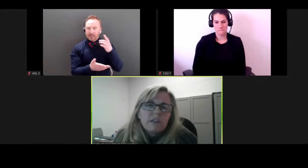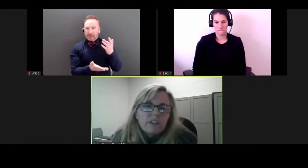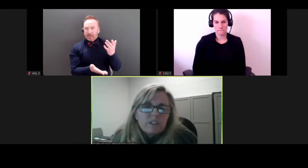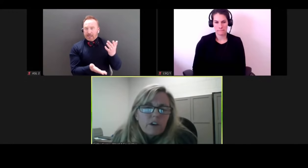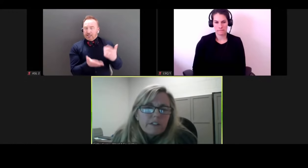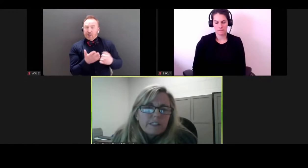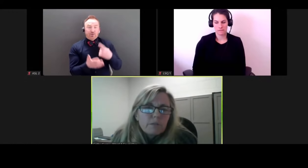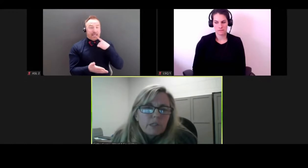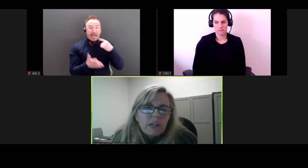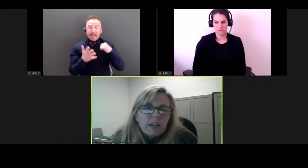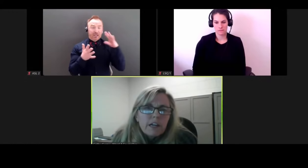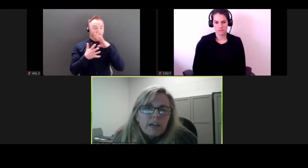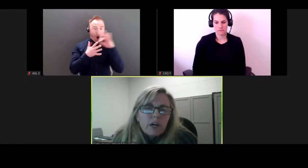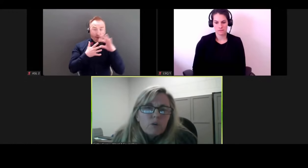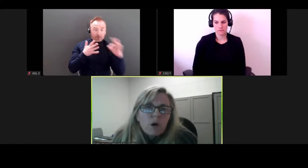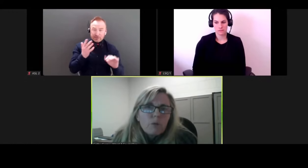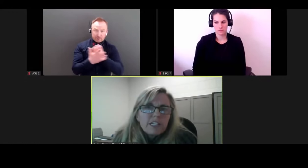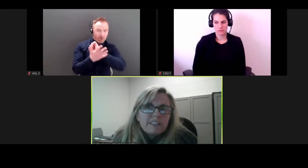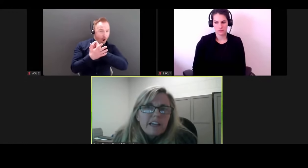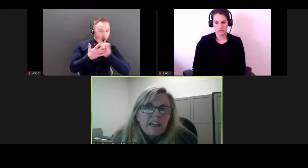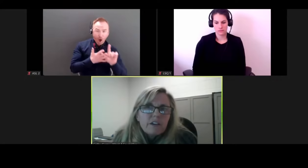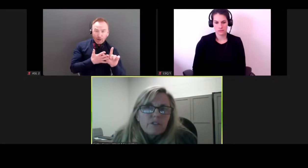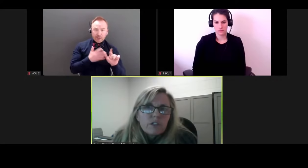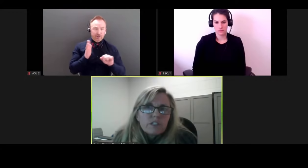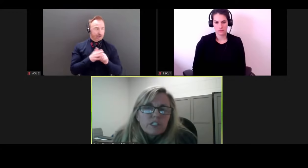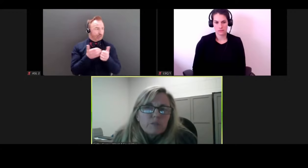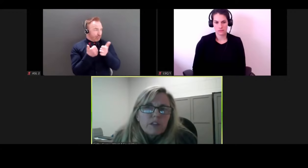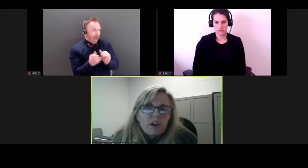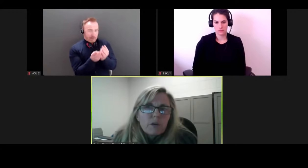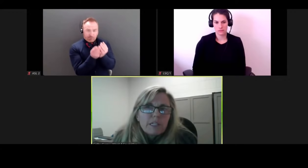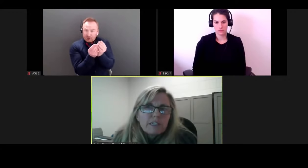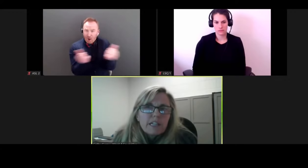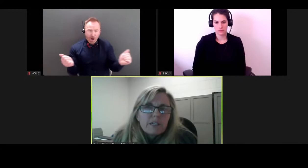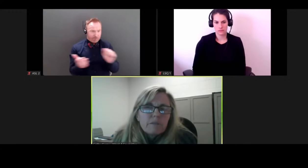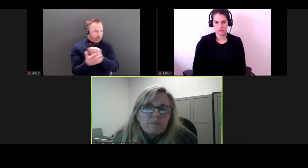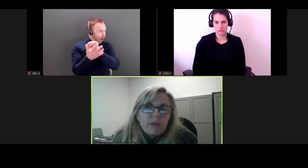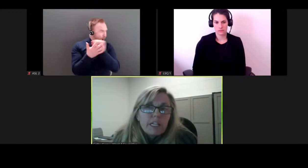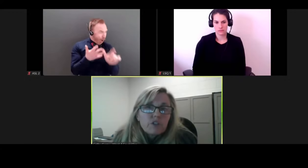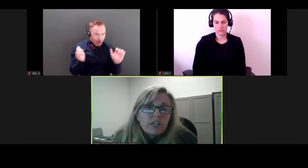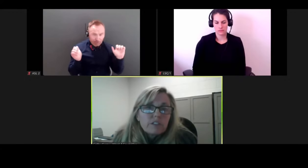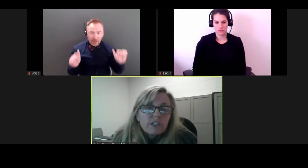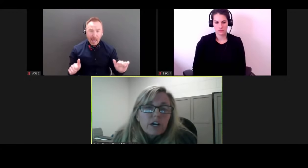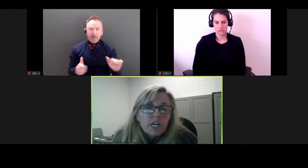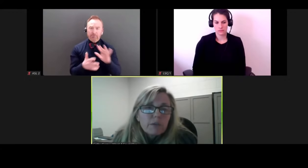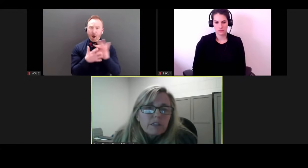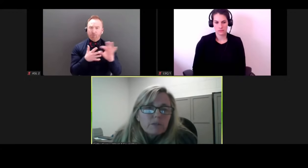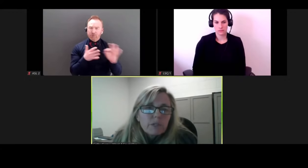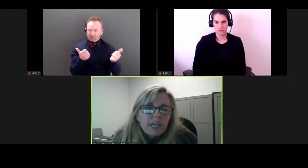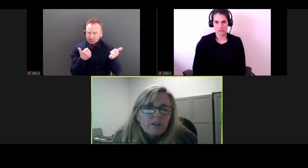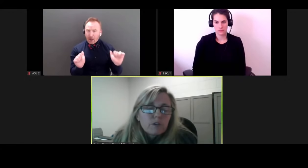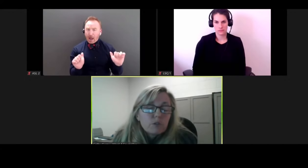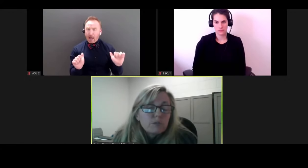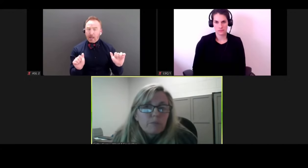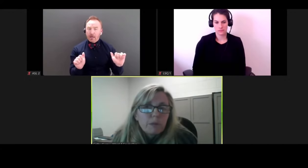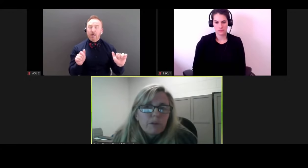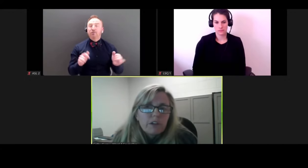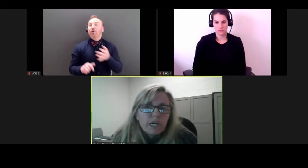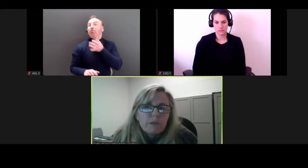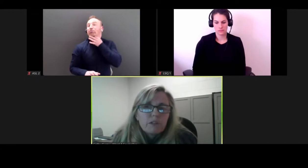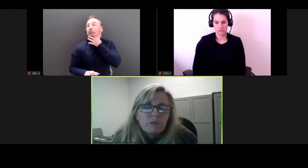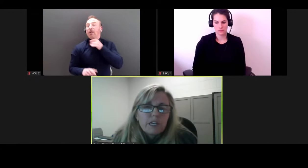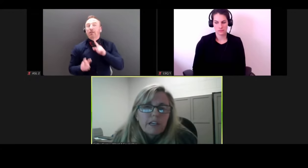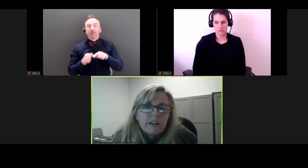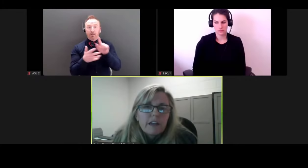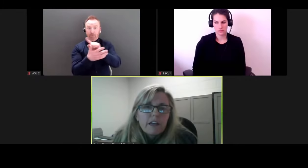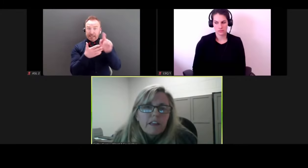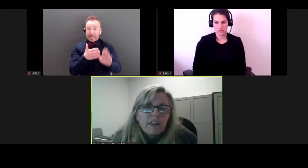table, everything's on the table. What would it take for it just to be the army to let any truckers that are coming this weekend or groups of people that are coming